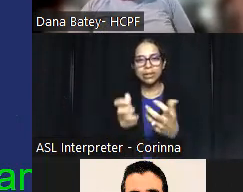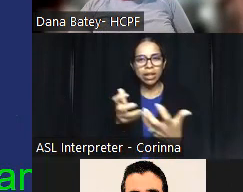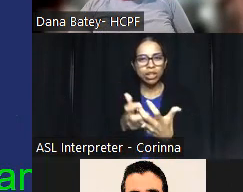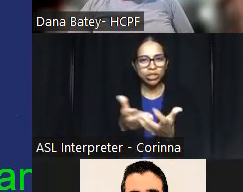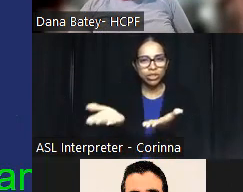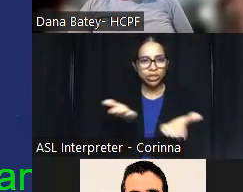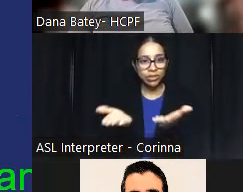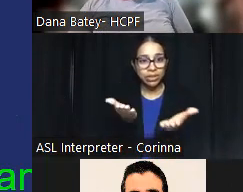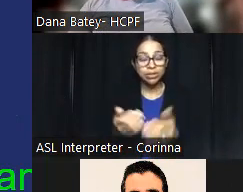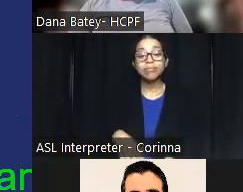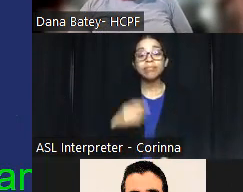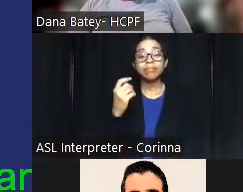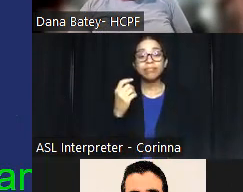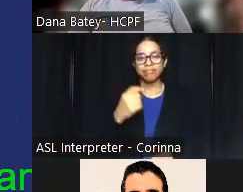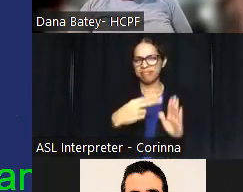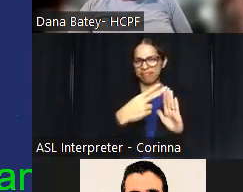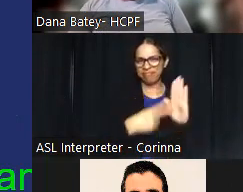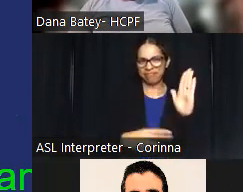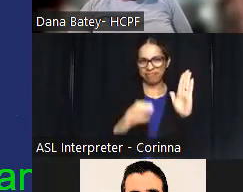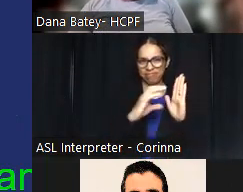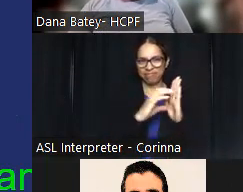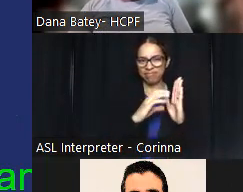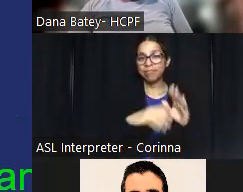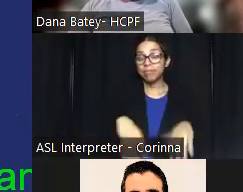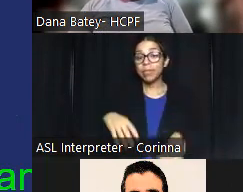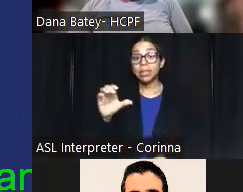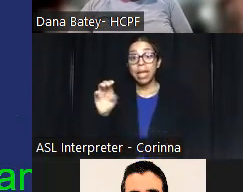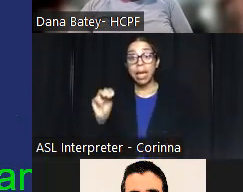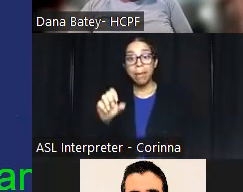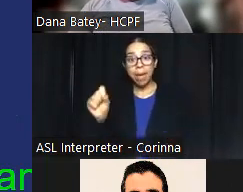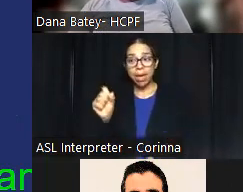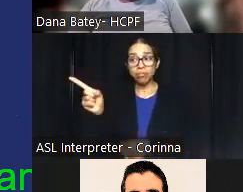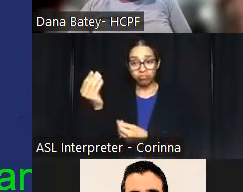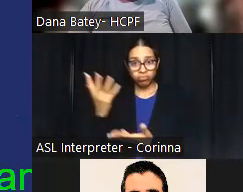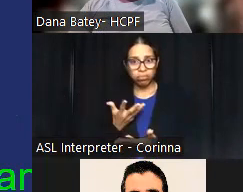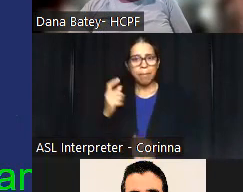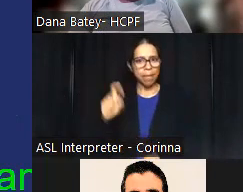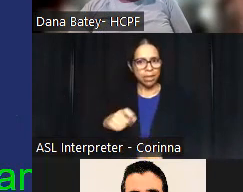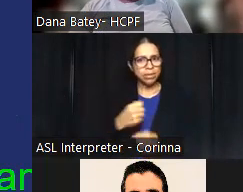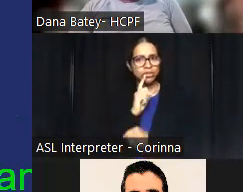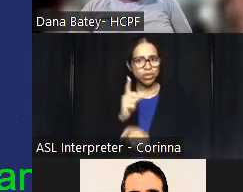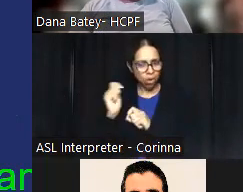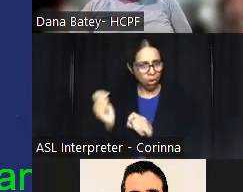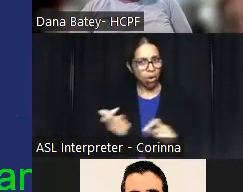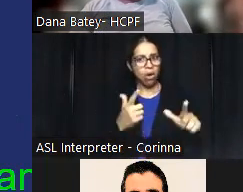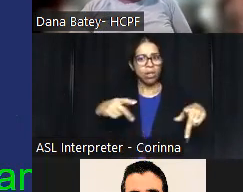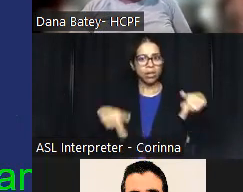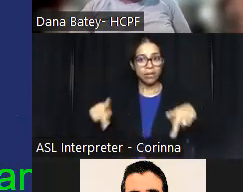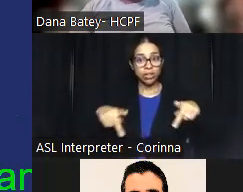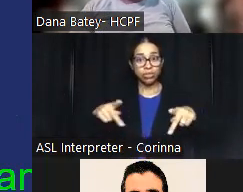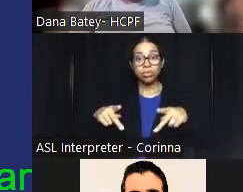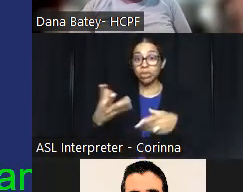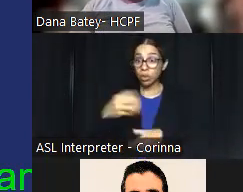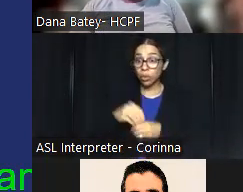And CMS has indicated that they must ensure that all individuals, including members of communities that